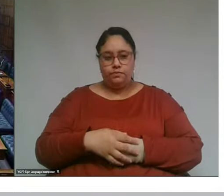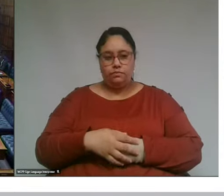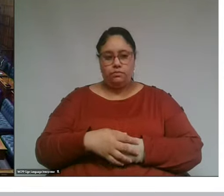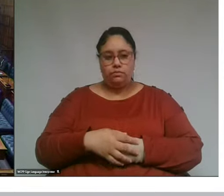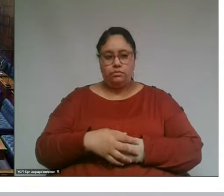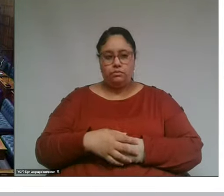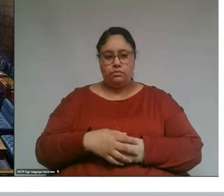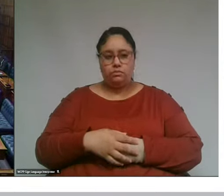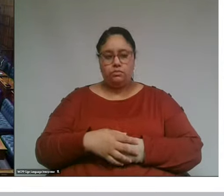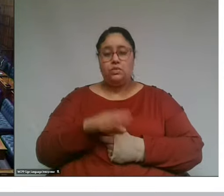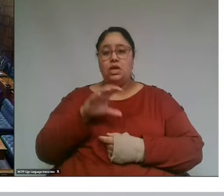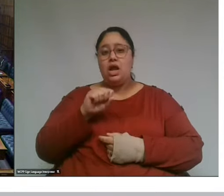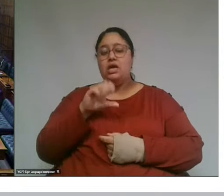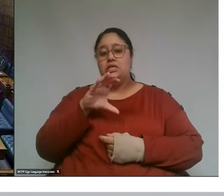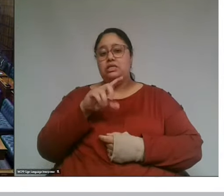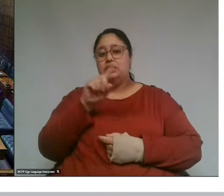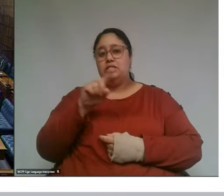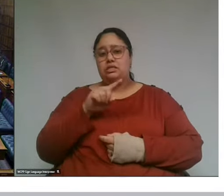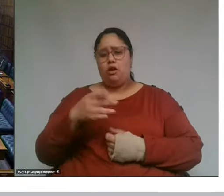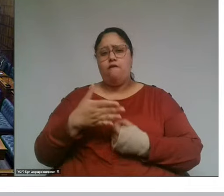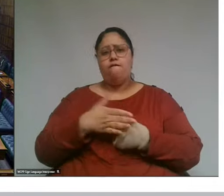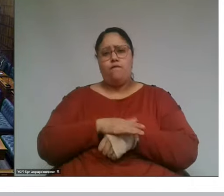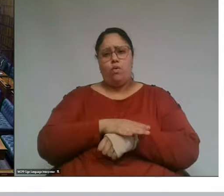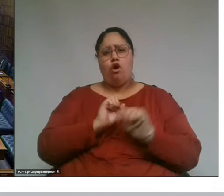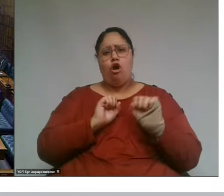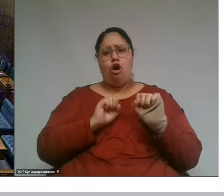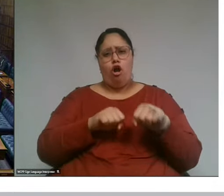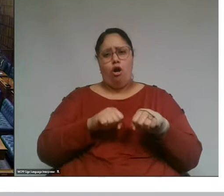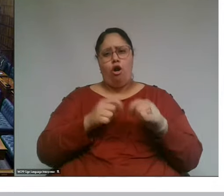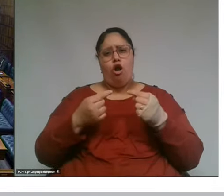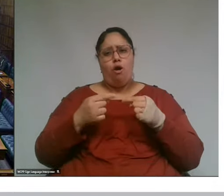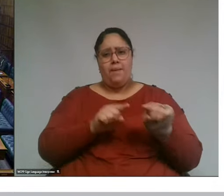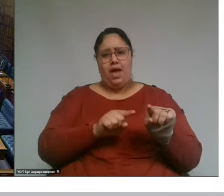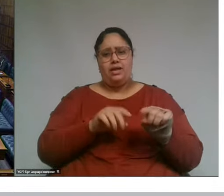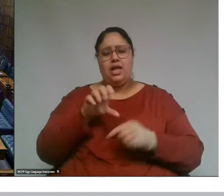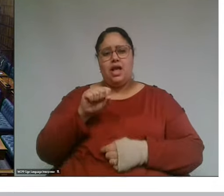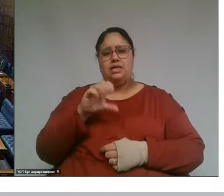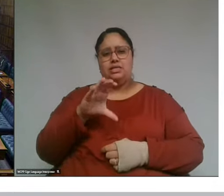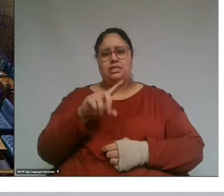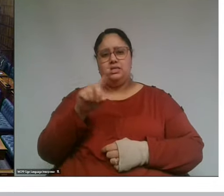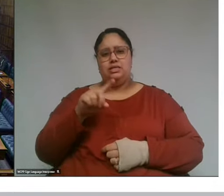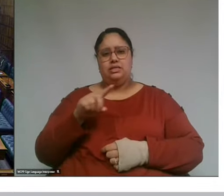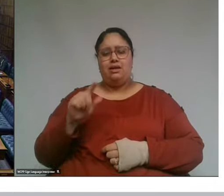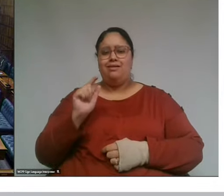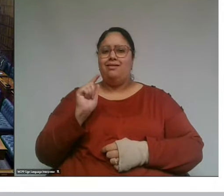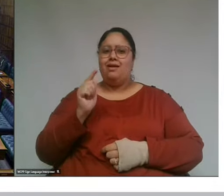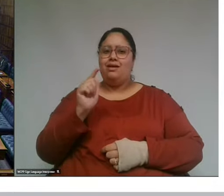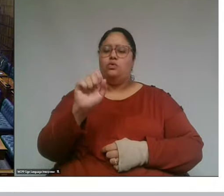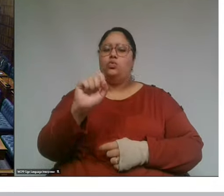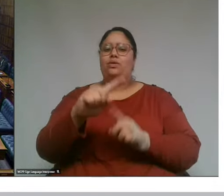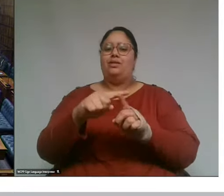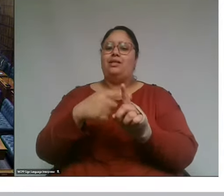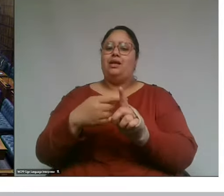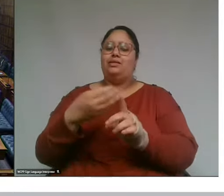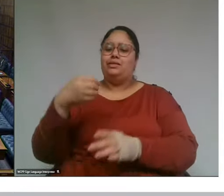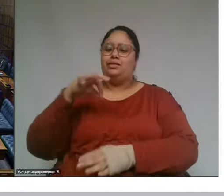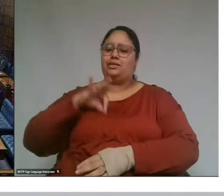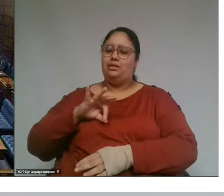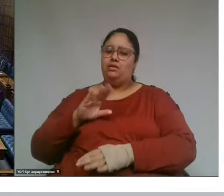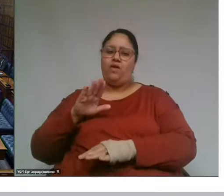is fully compliant um the sez related tax incentives have not been